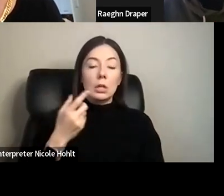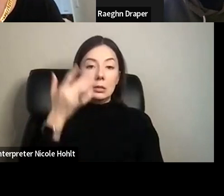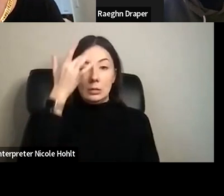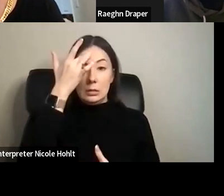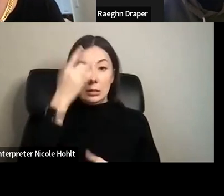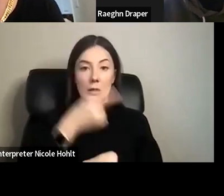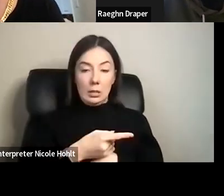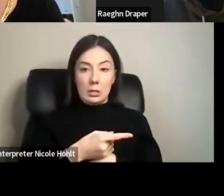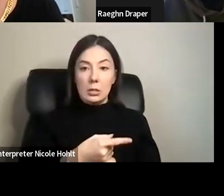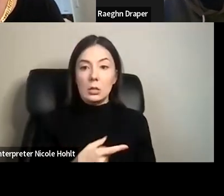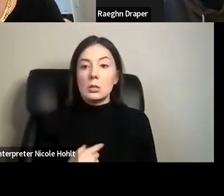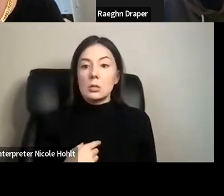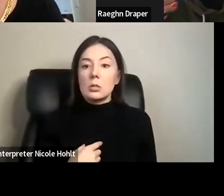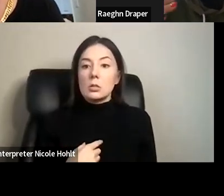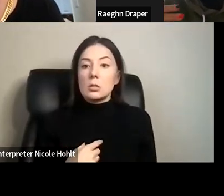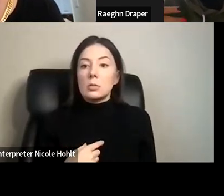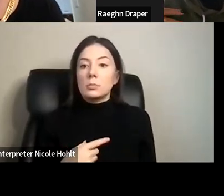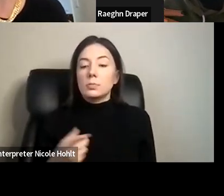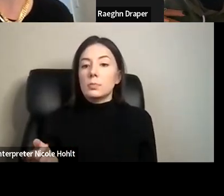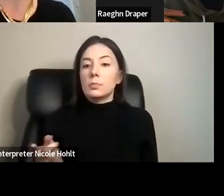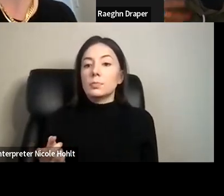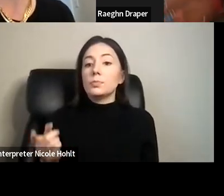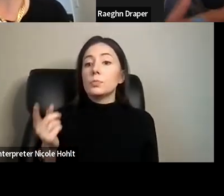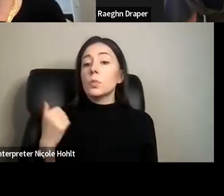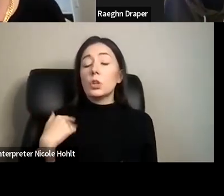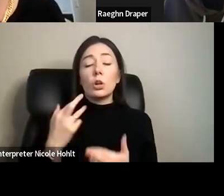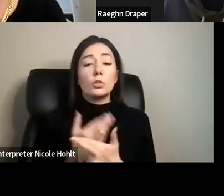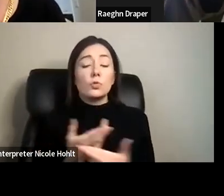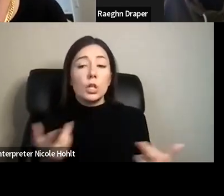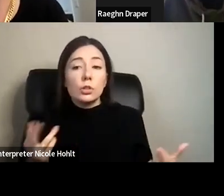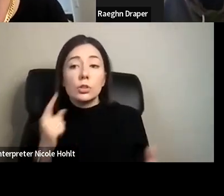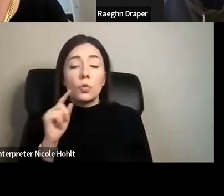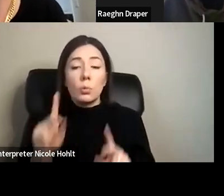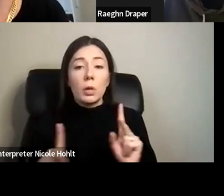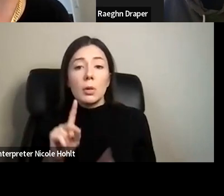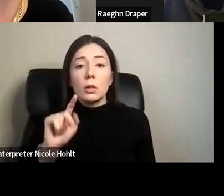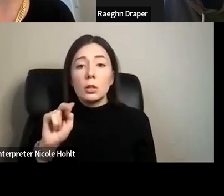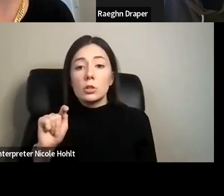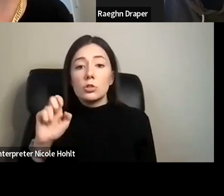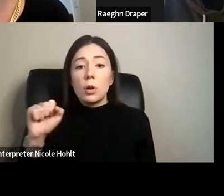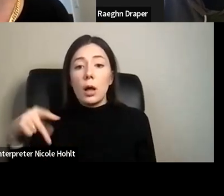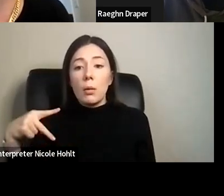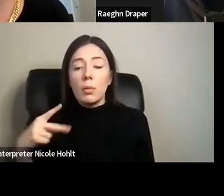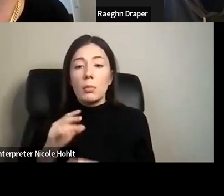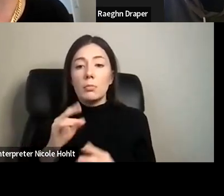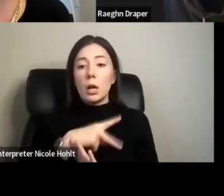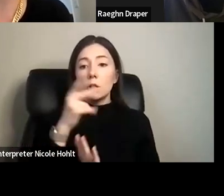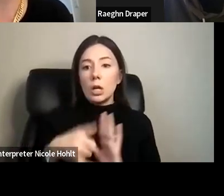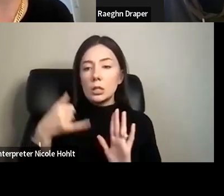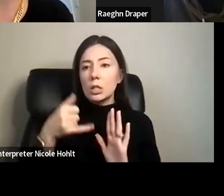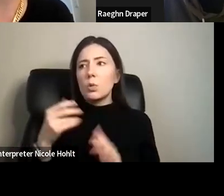resources, definitely the CHAD project is a resource for folks, One Fair Wage. The project that we are working on